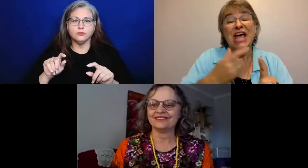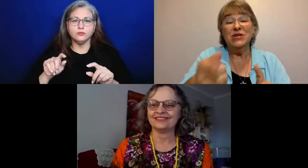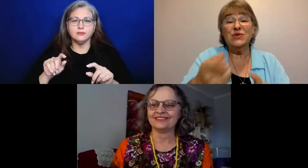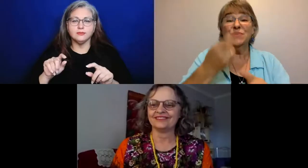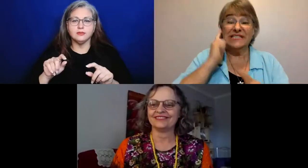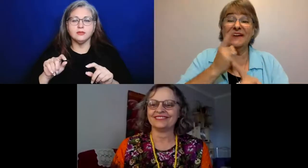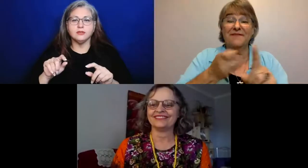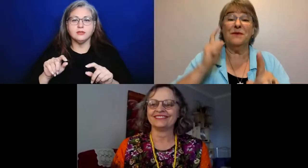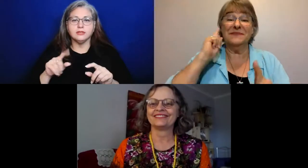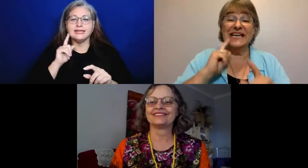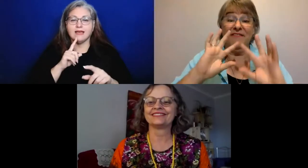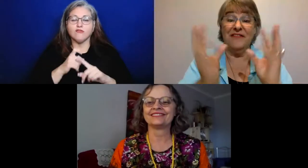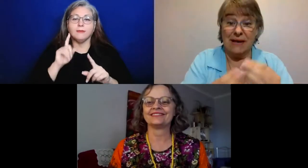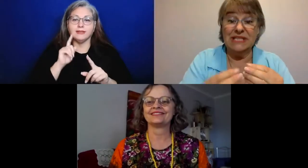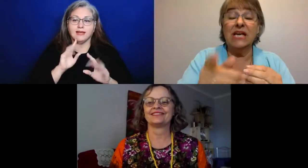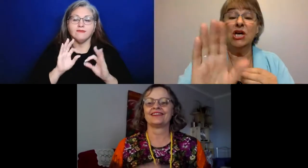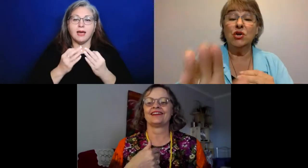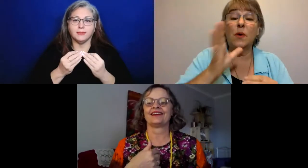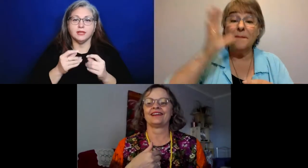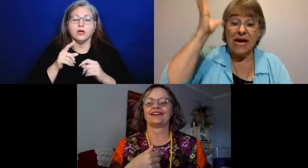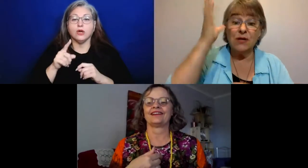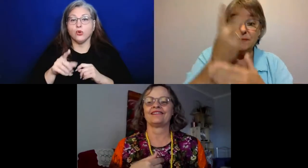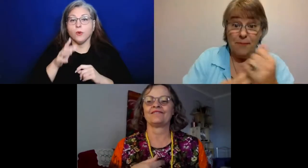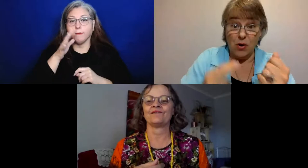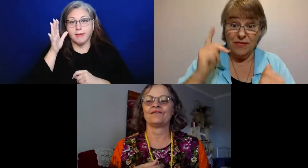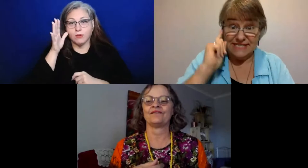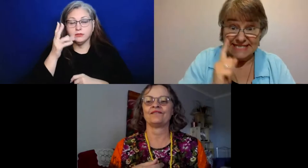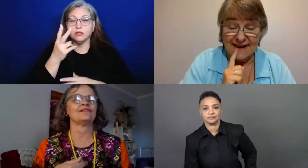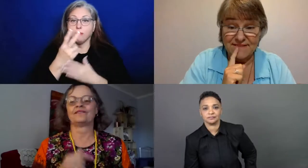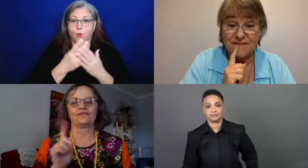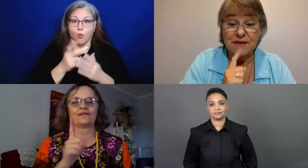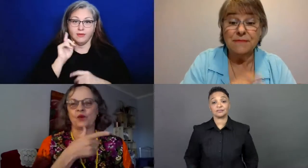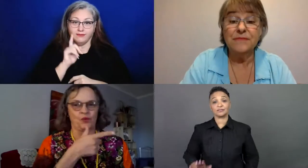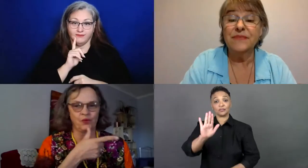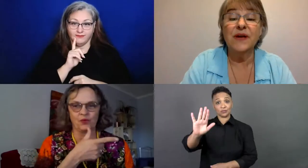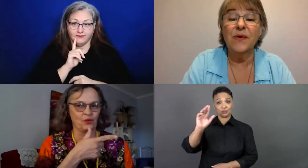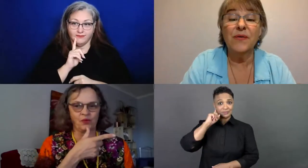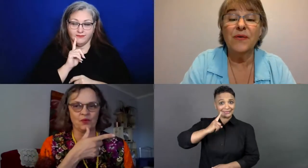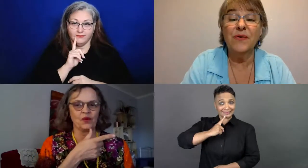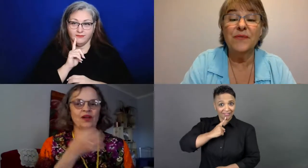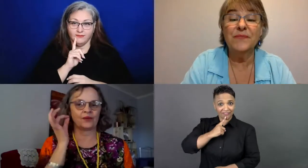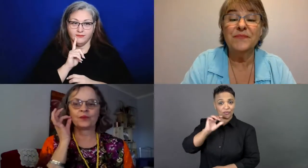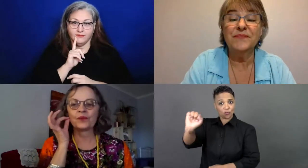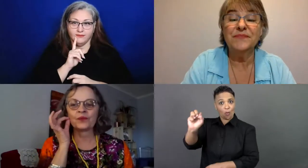Sorry. So you're deaf from deaf family. Your parents both deaf?